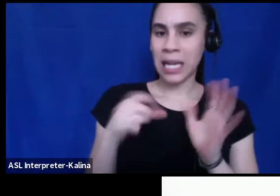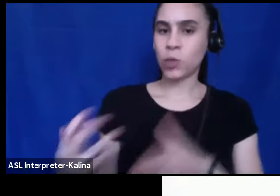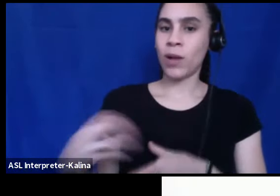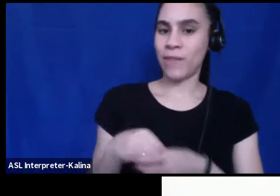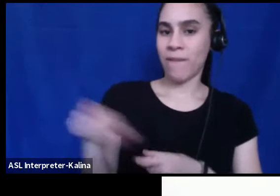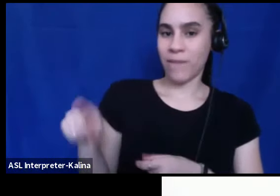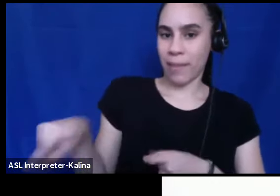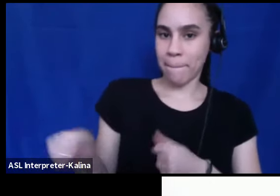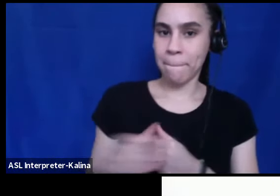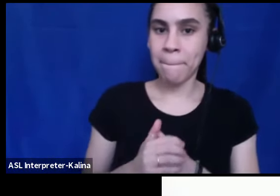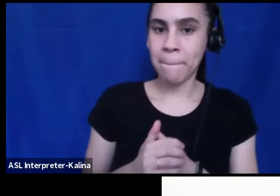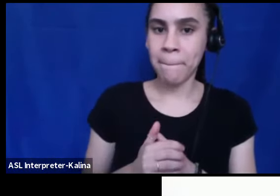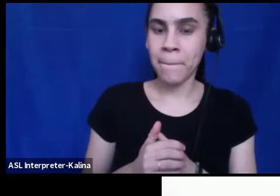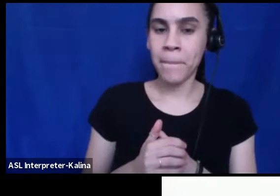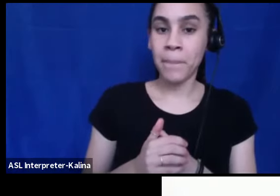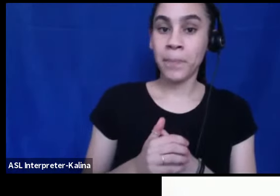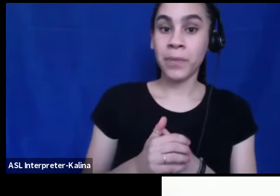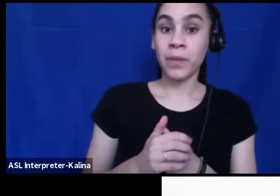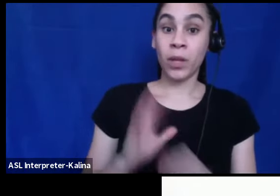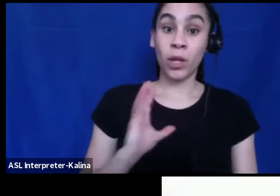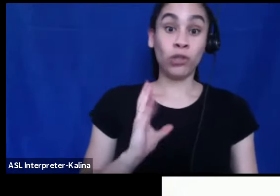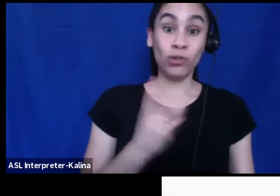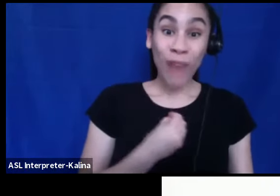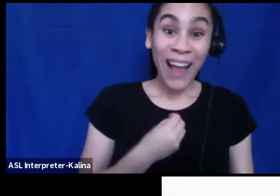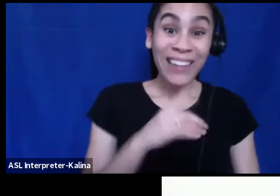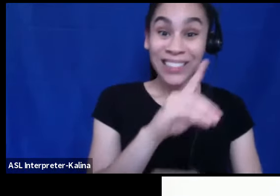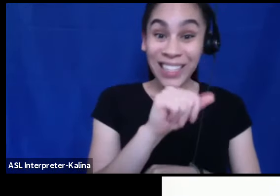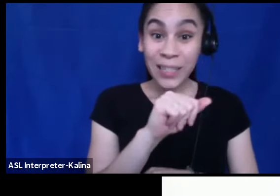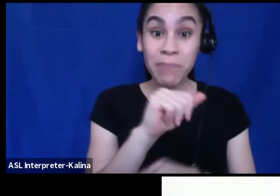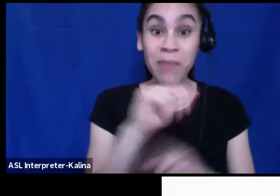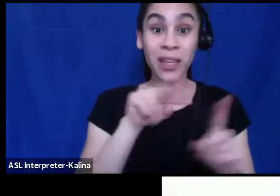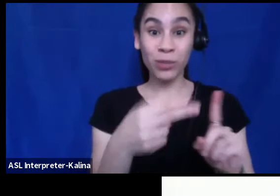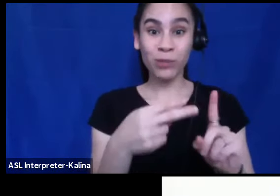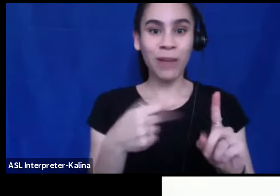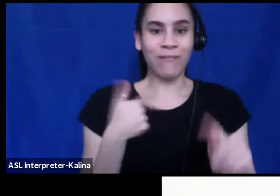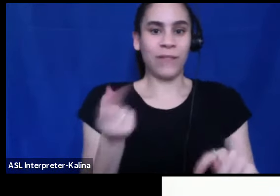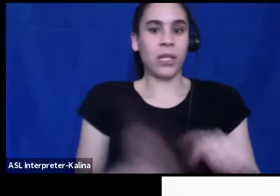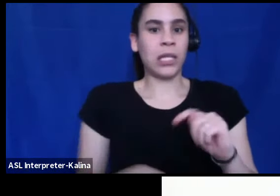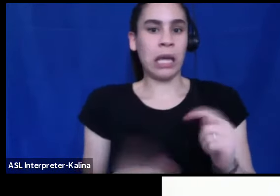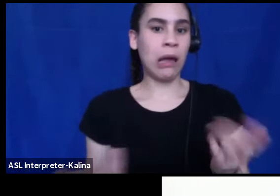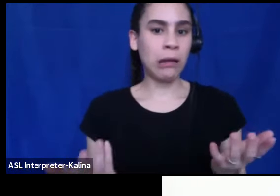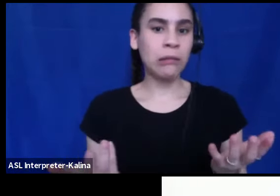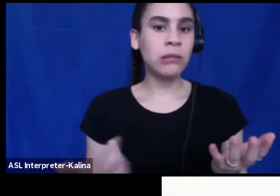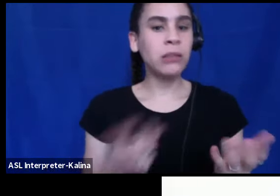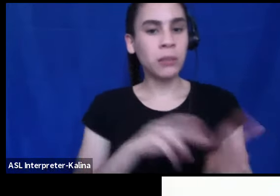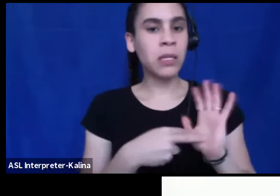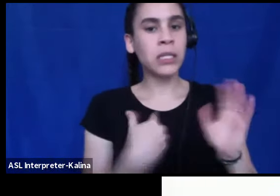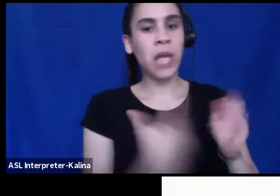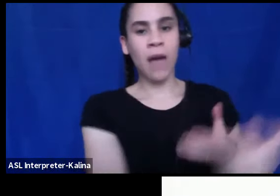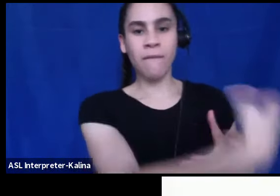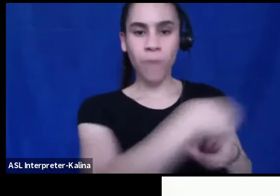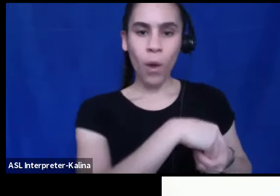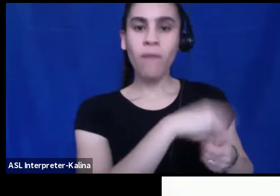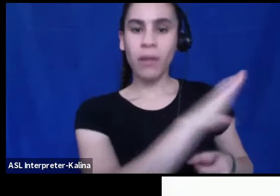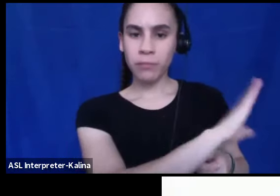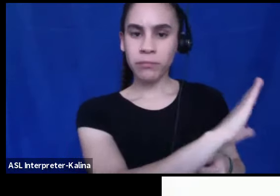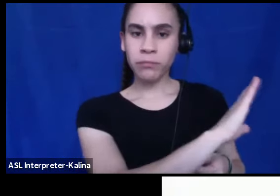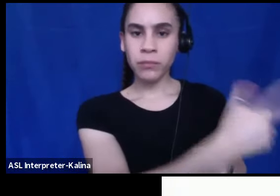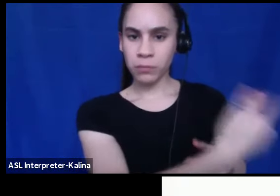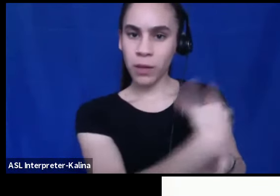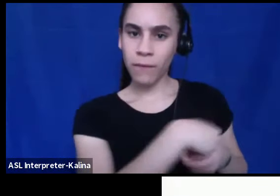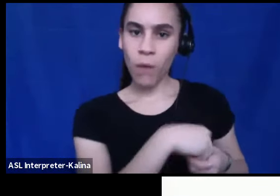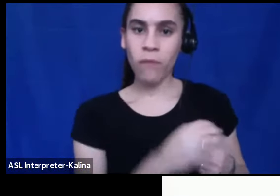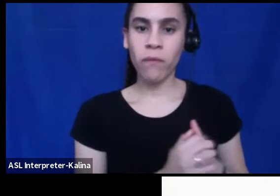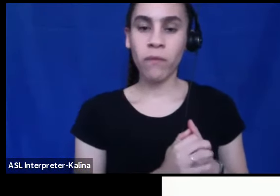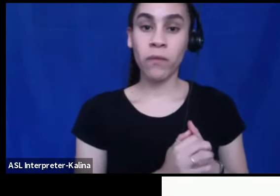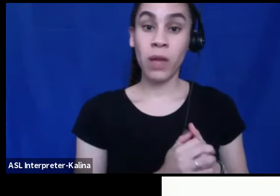to bring a trans disability perspective. I would bring other people on that. And so I think what leaders